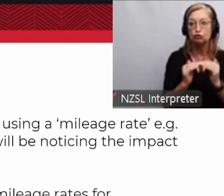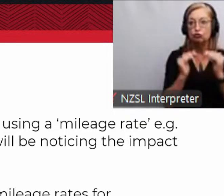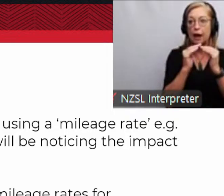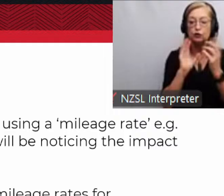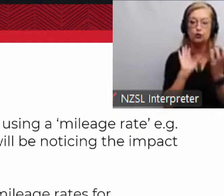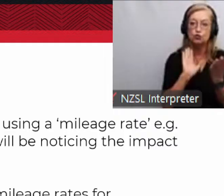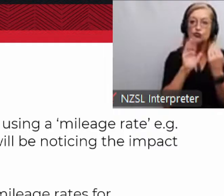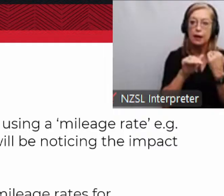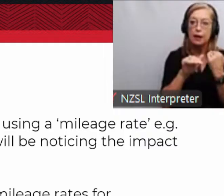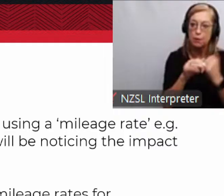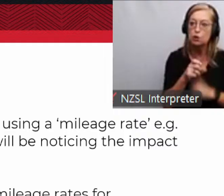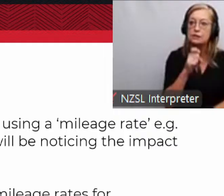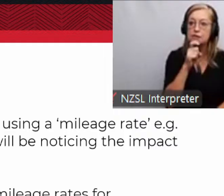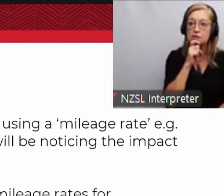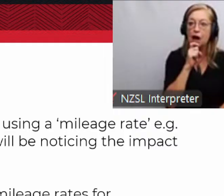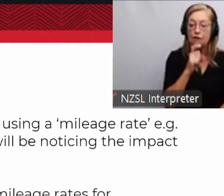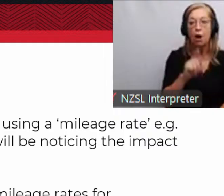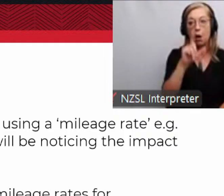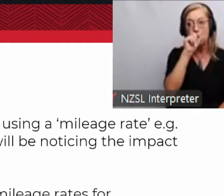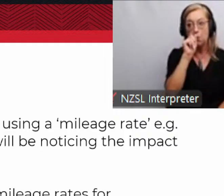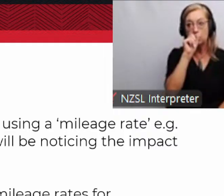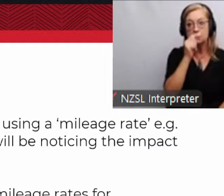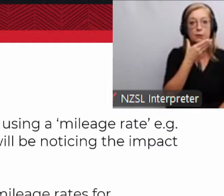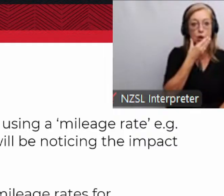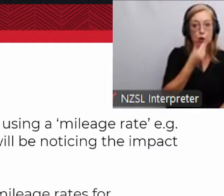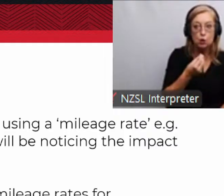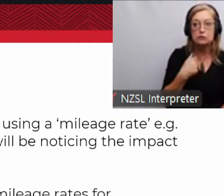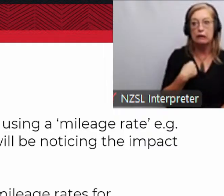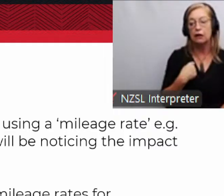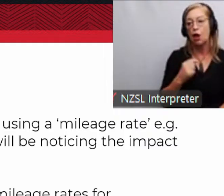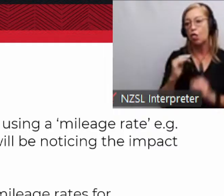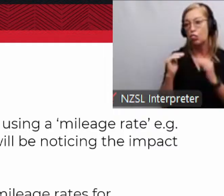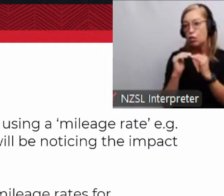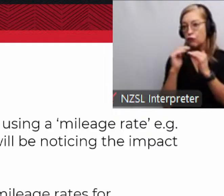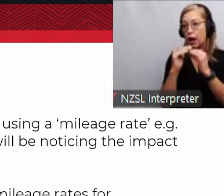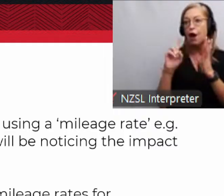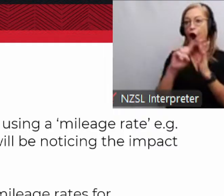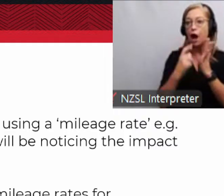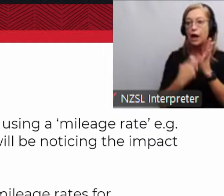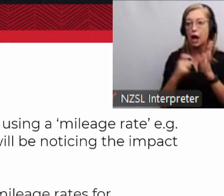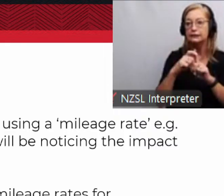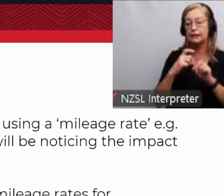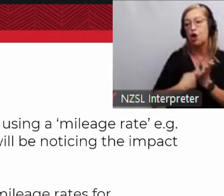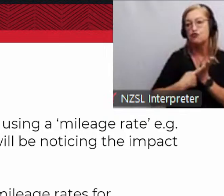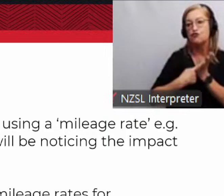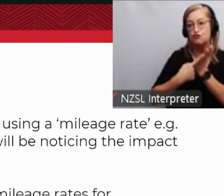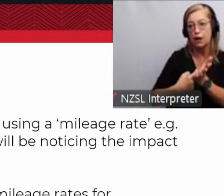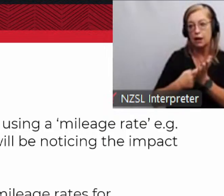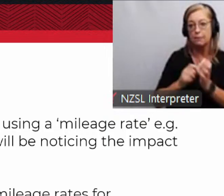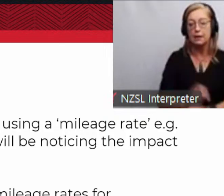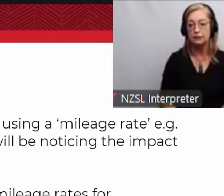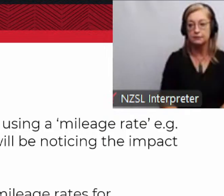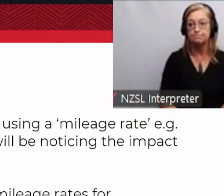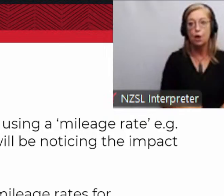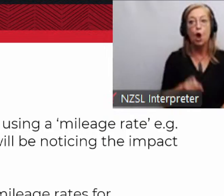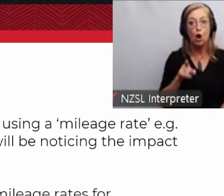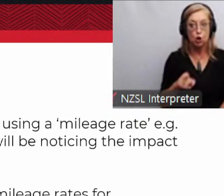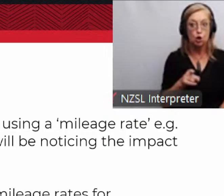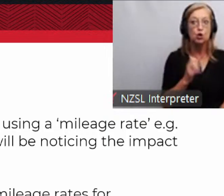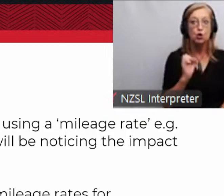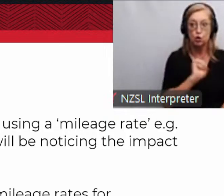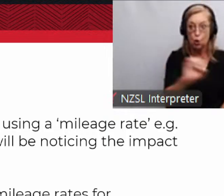then you might be using, for instance, one of the rates that the IRD recommends. Your staff will be noticing